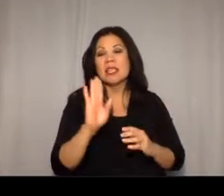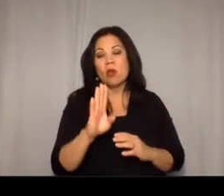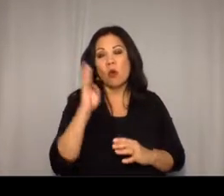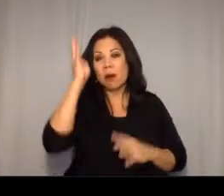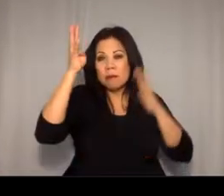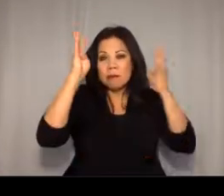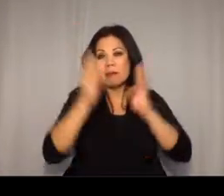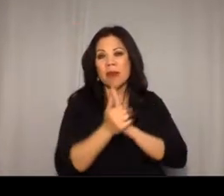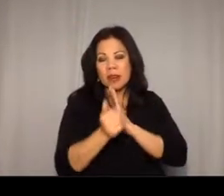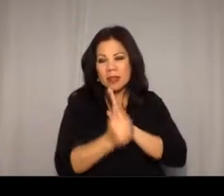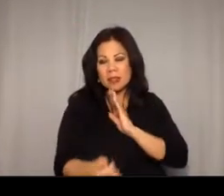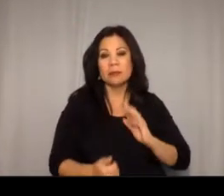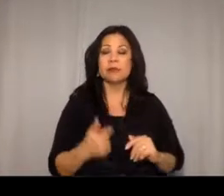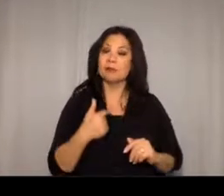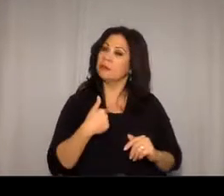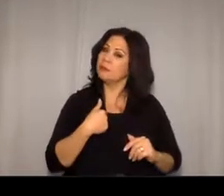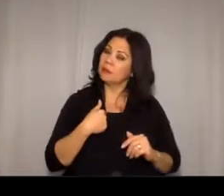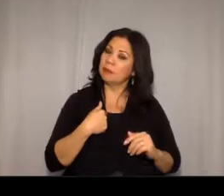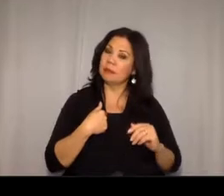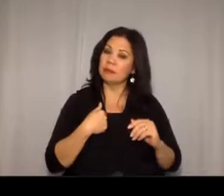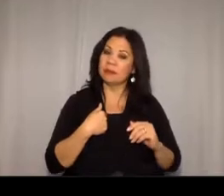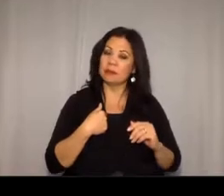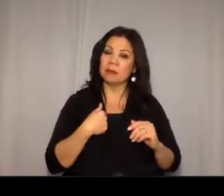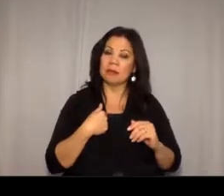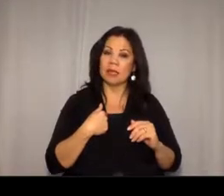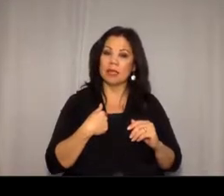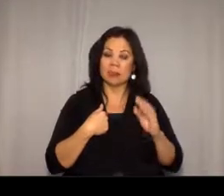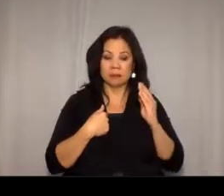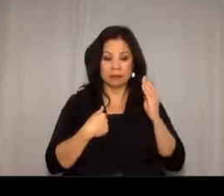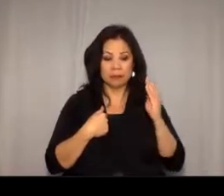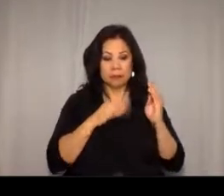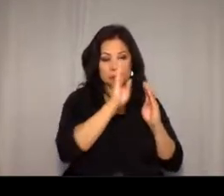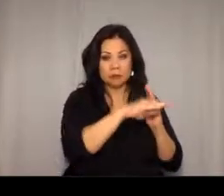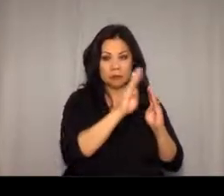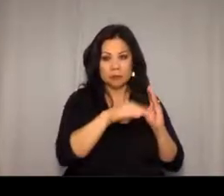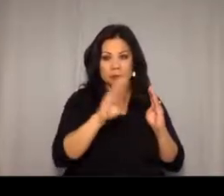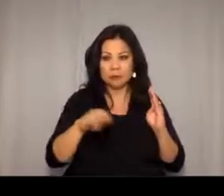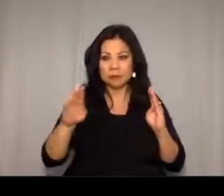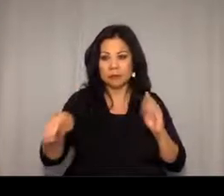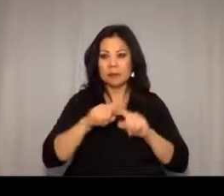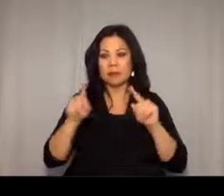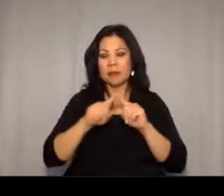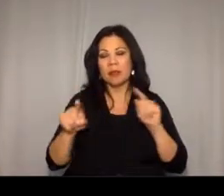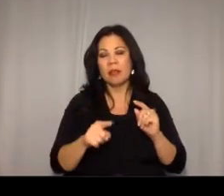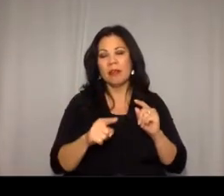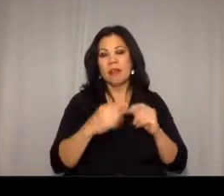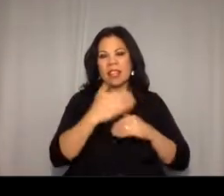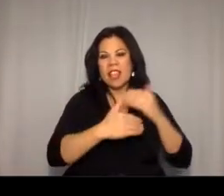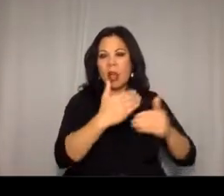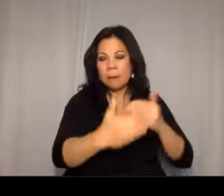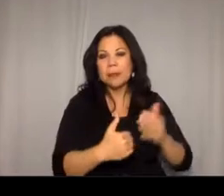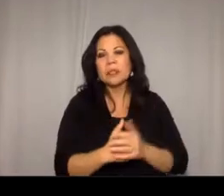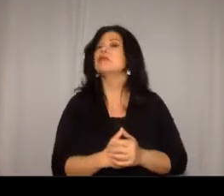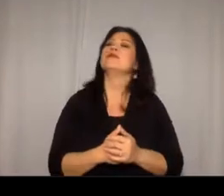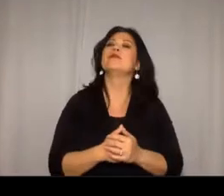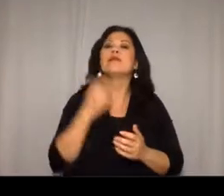imagination. So I'm going to go ahead and lay these steps out on the table. This is the last step, and see if we can